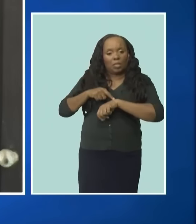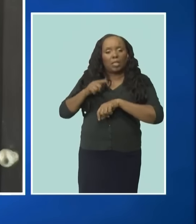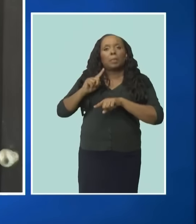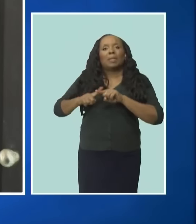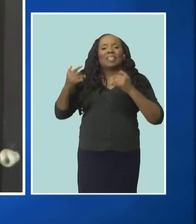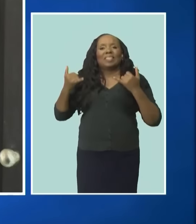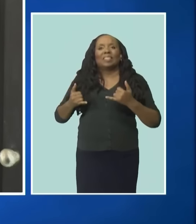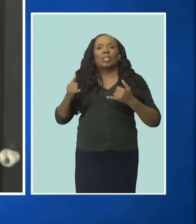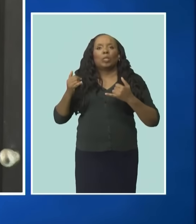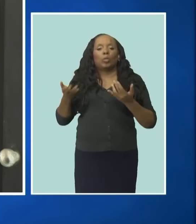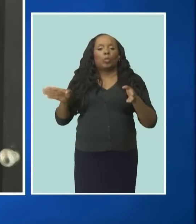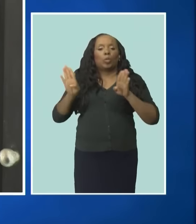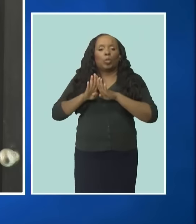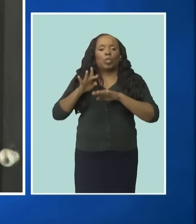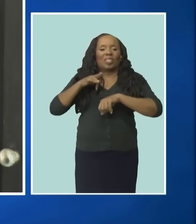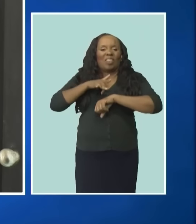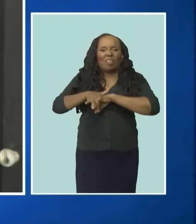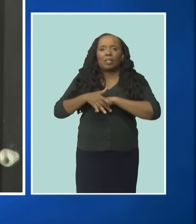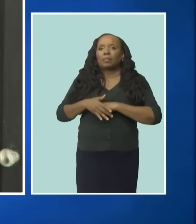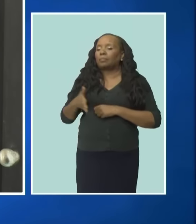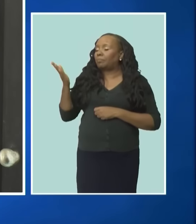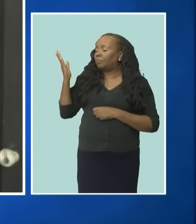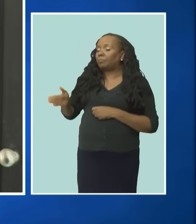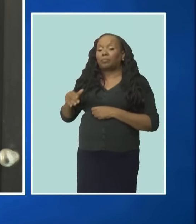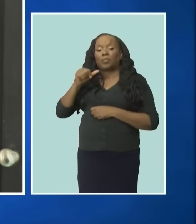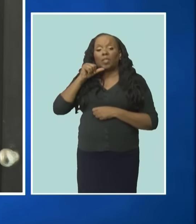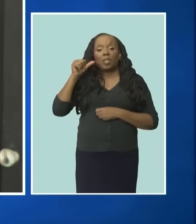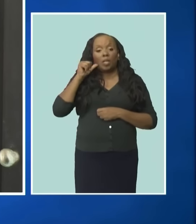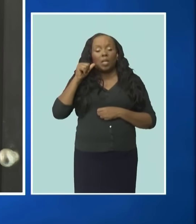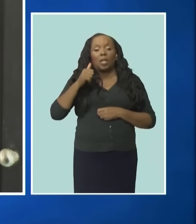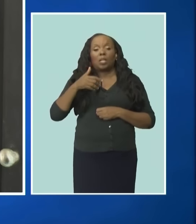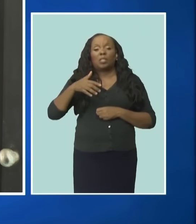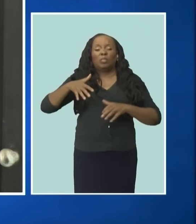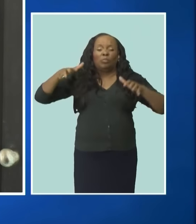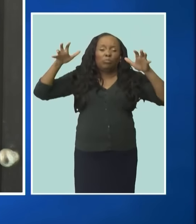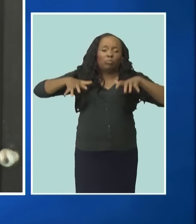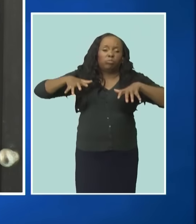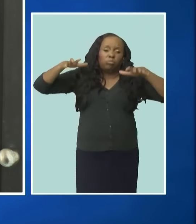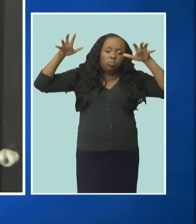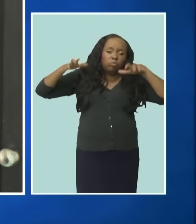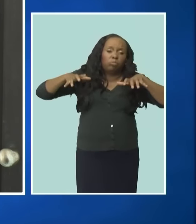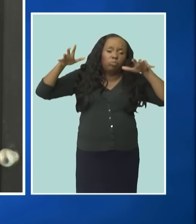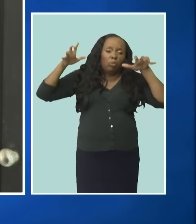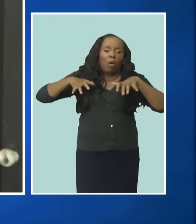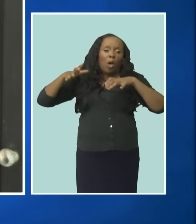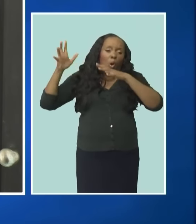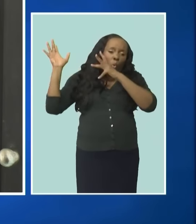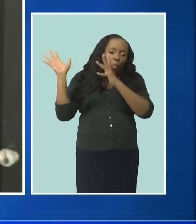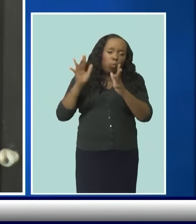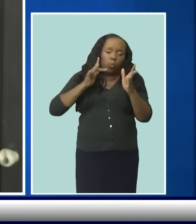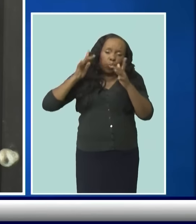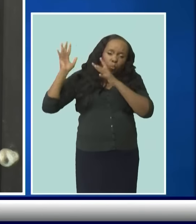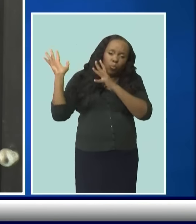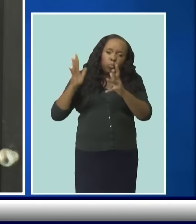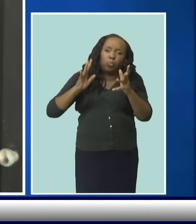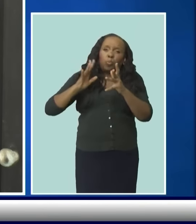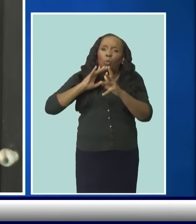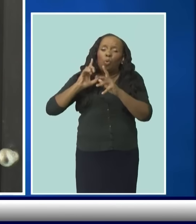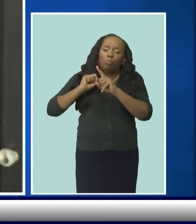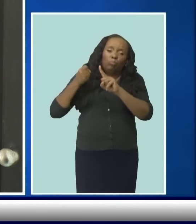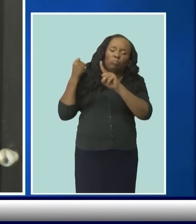expected. We encountered bad weather yesterday, and due to that rain and heavy winds, it had some impact on the